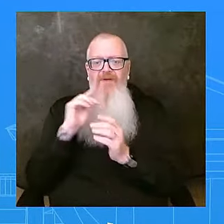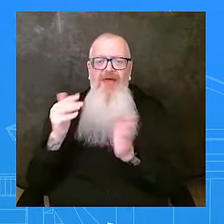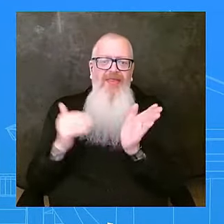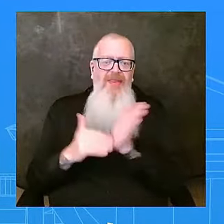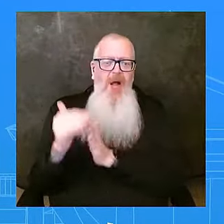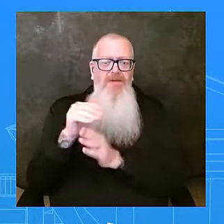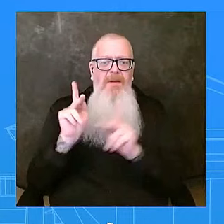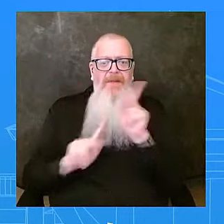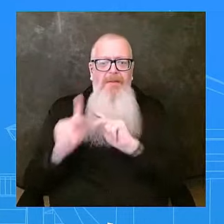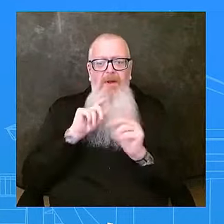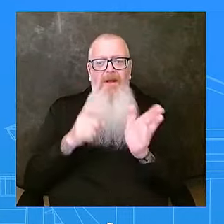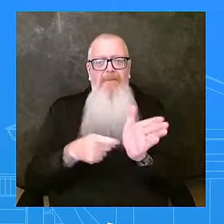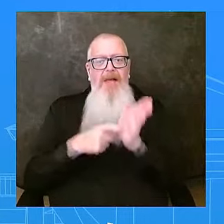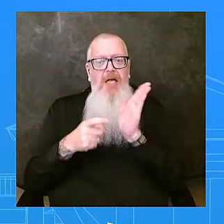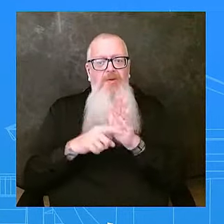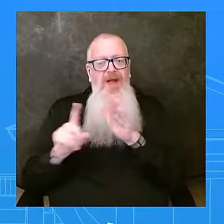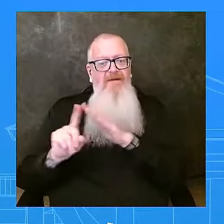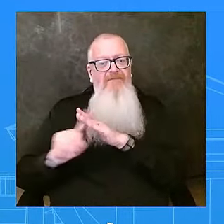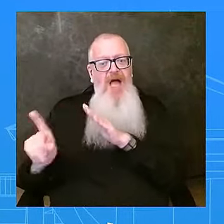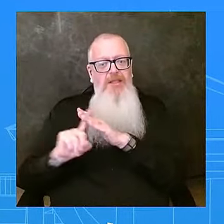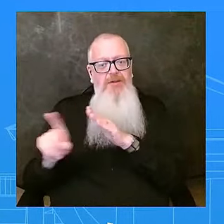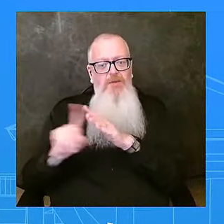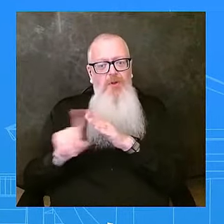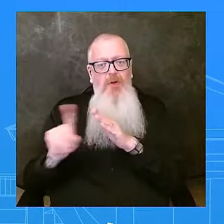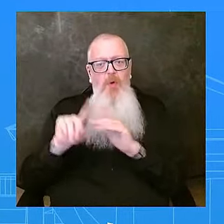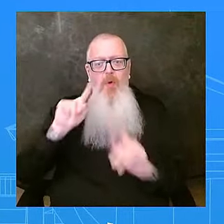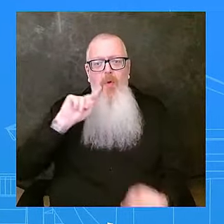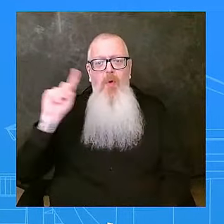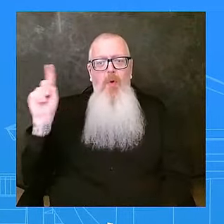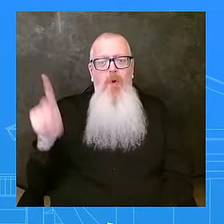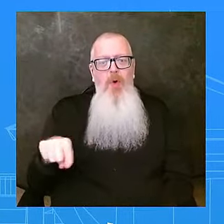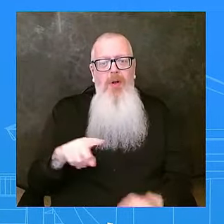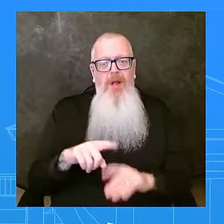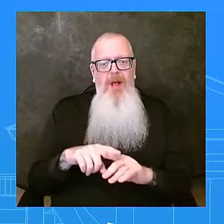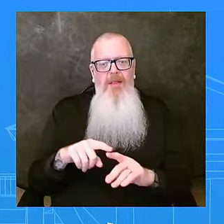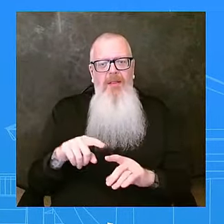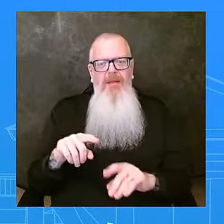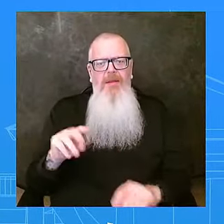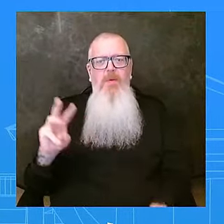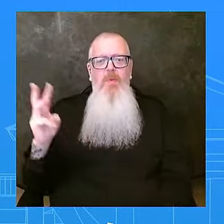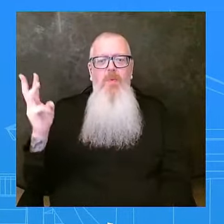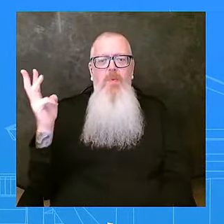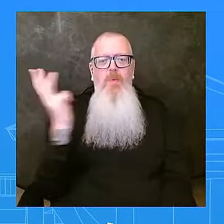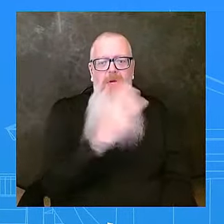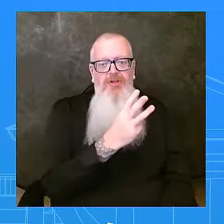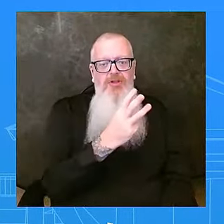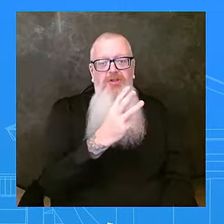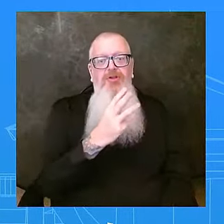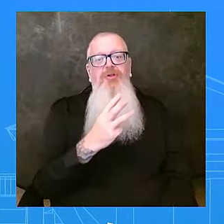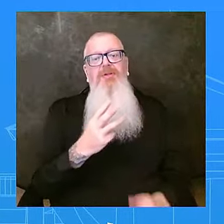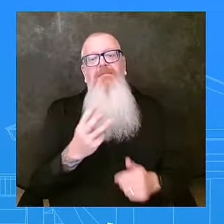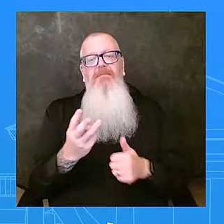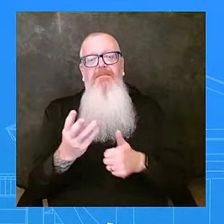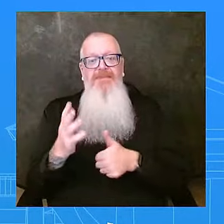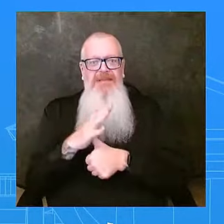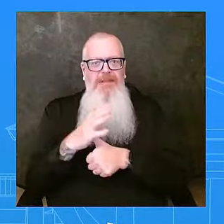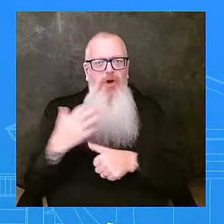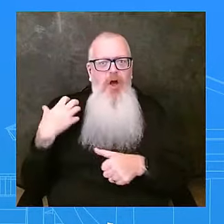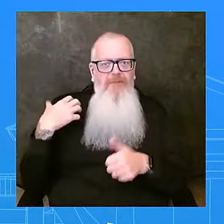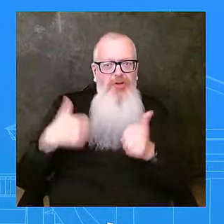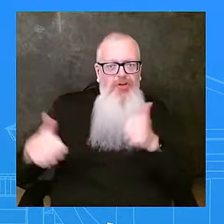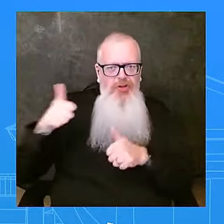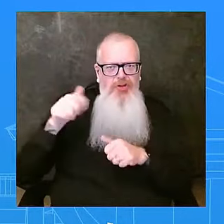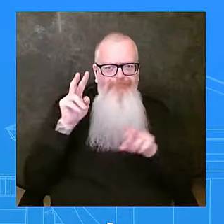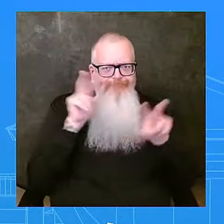under orders out west. Senior administration officials are monitoring the fires, including the Line Fire